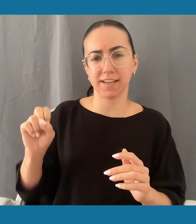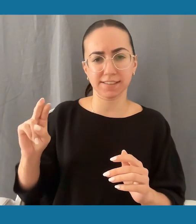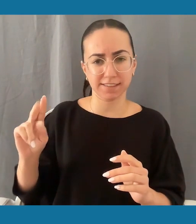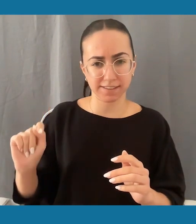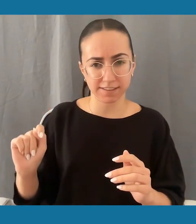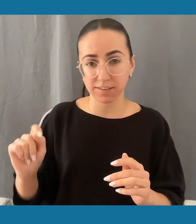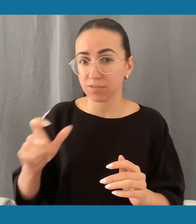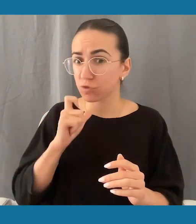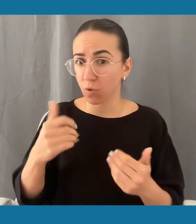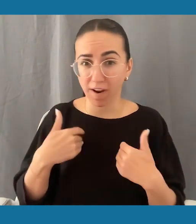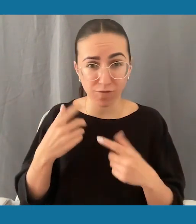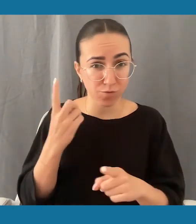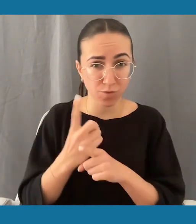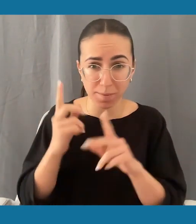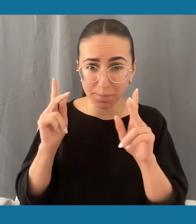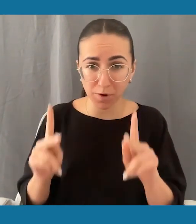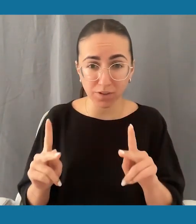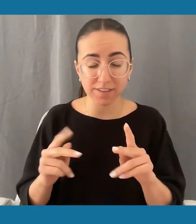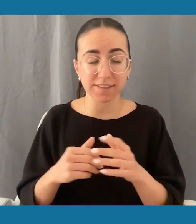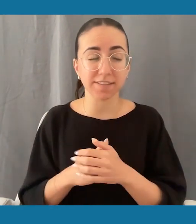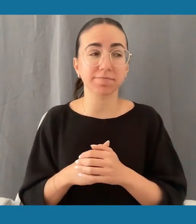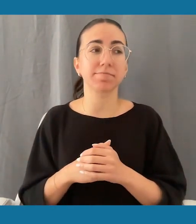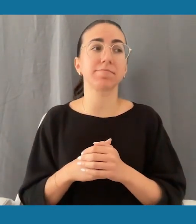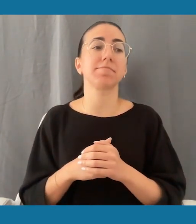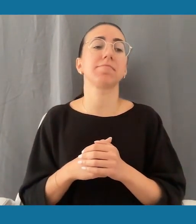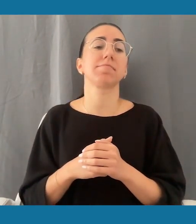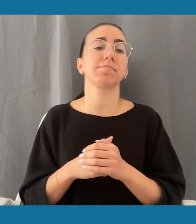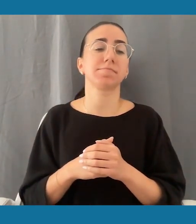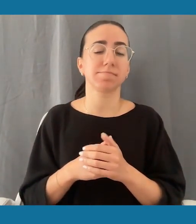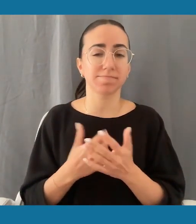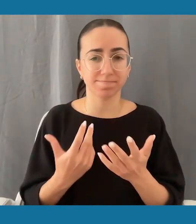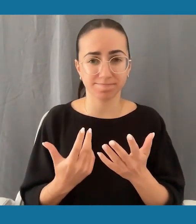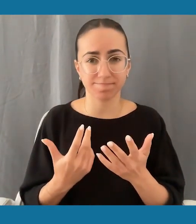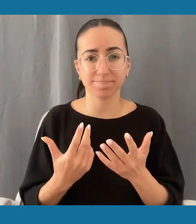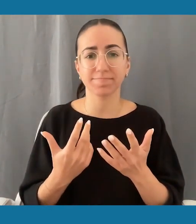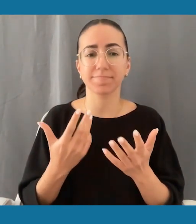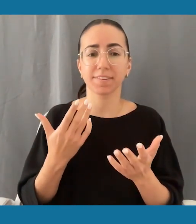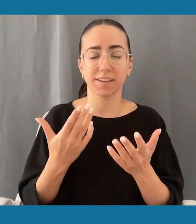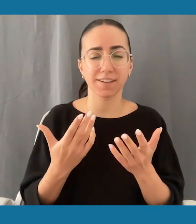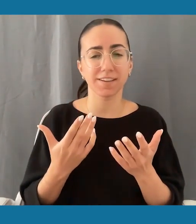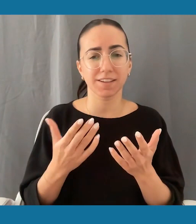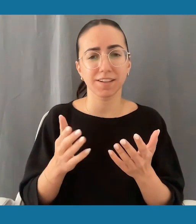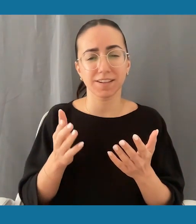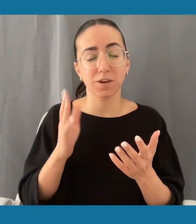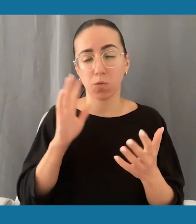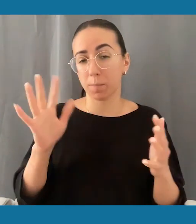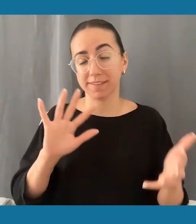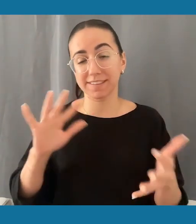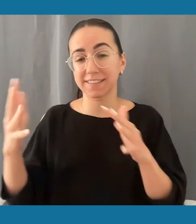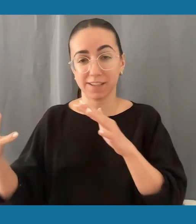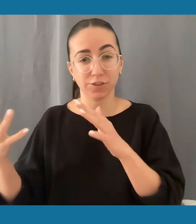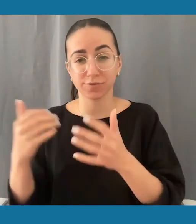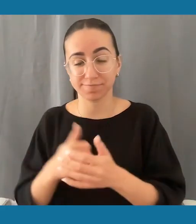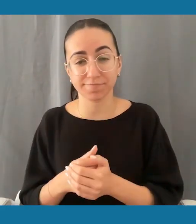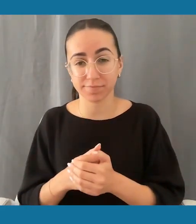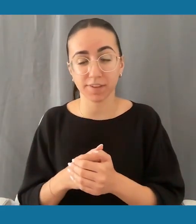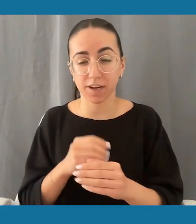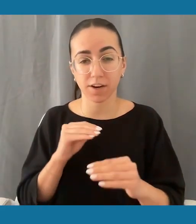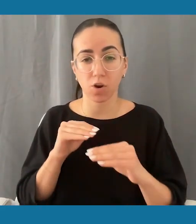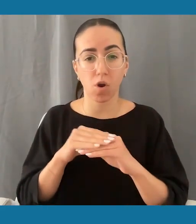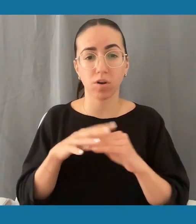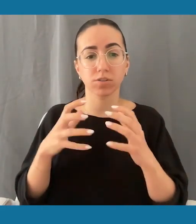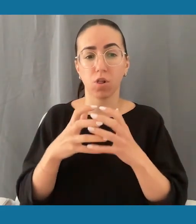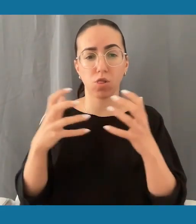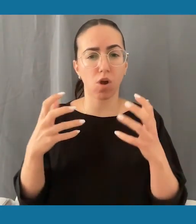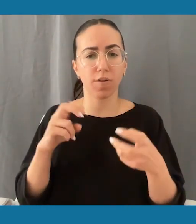right person, the best I can say about that is it would really be a disaster and cause a lot of problems for the